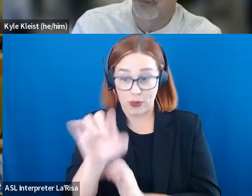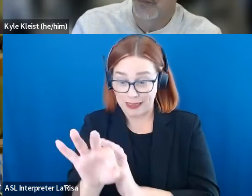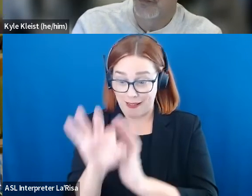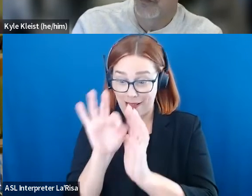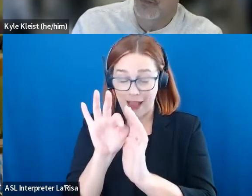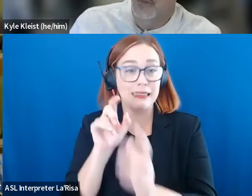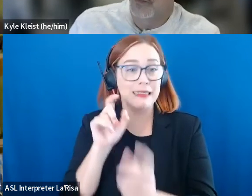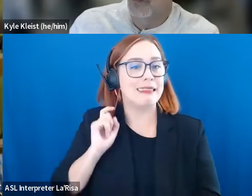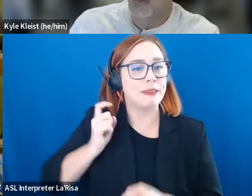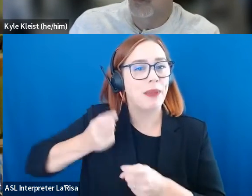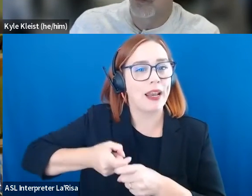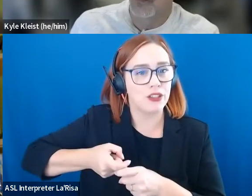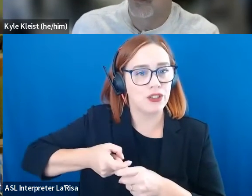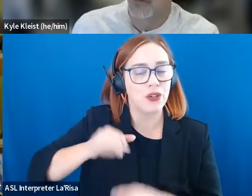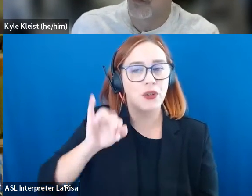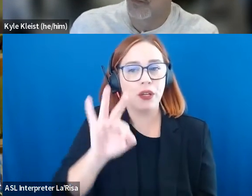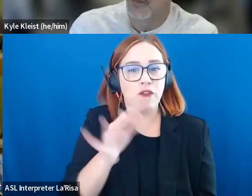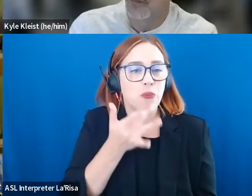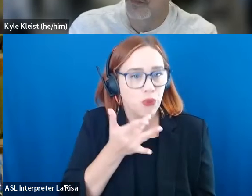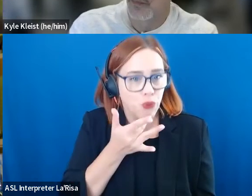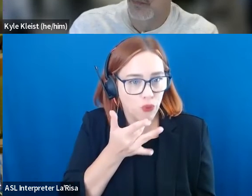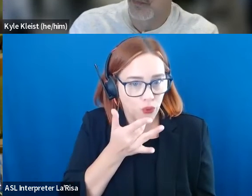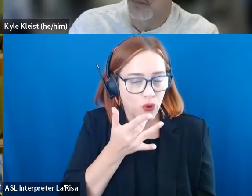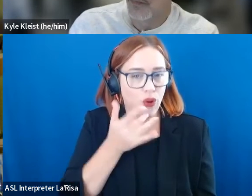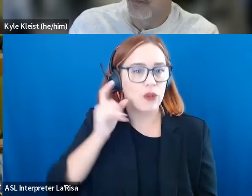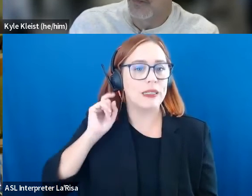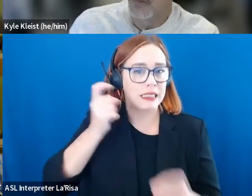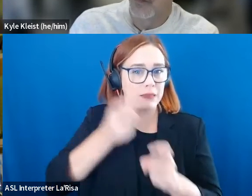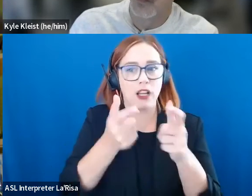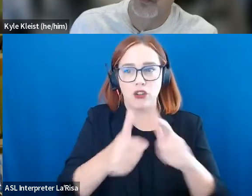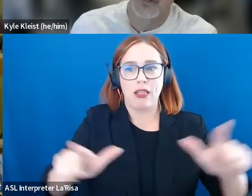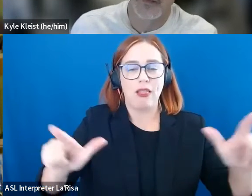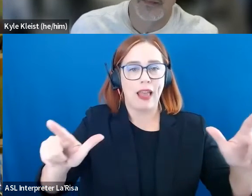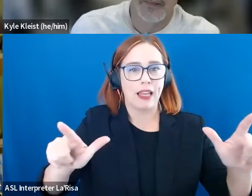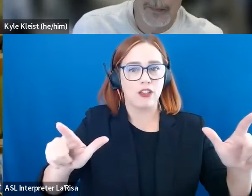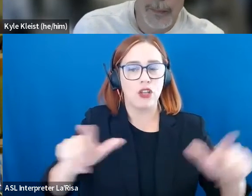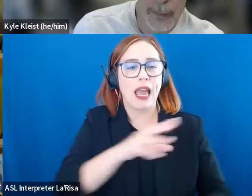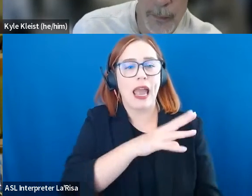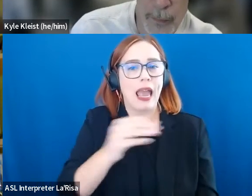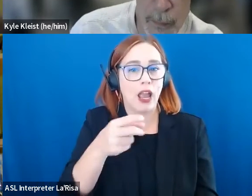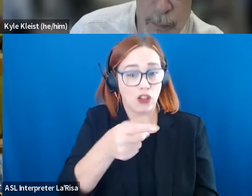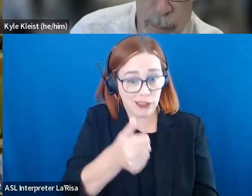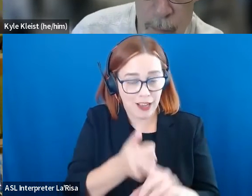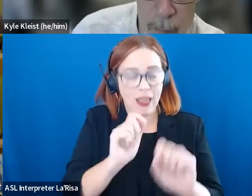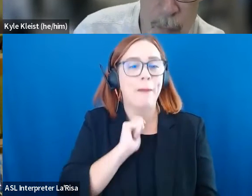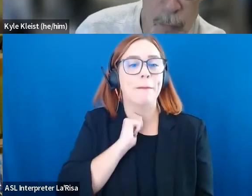to hear in Spanish only, please select the mute original audio.